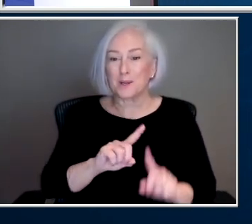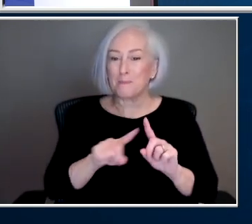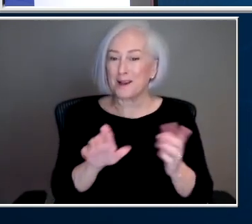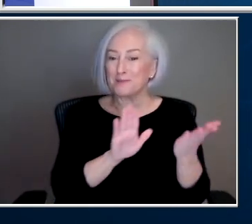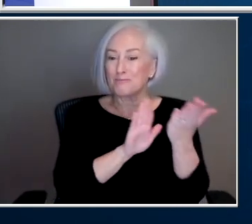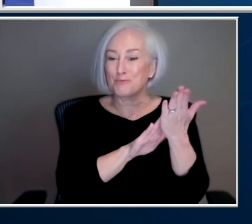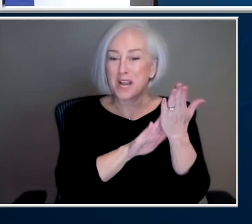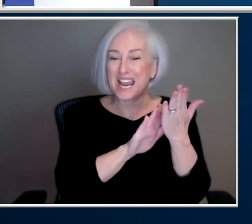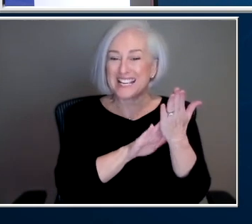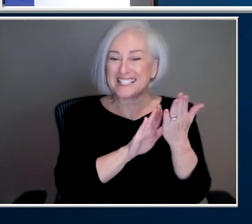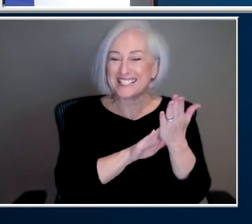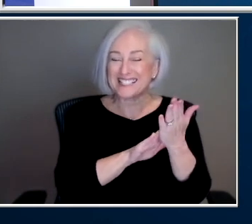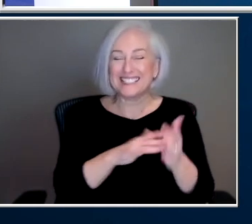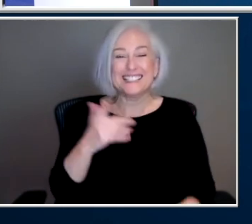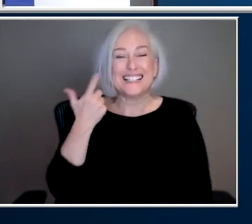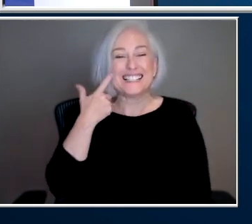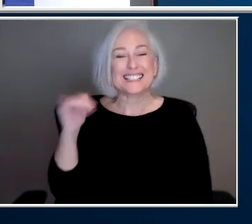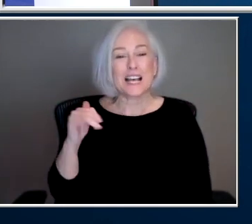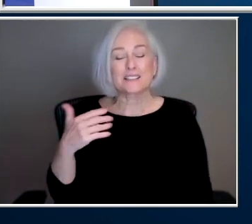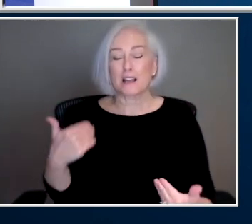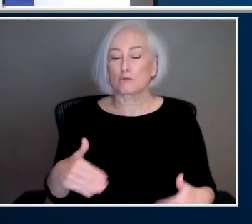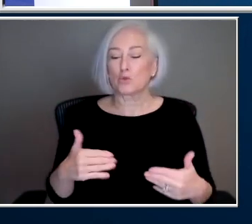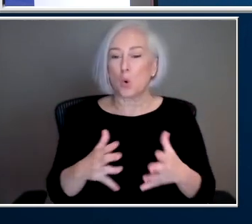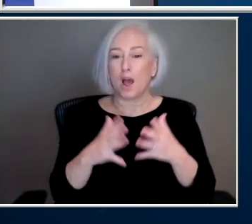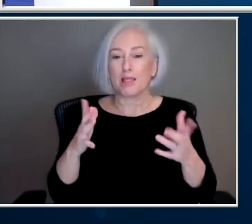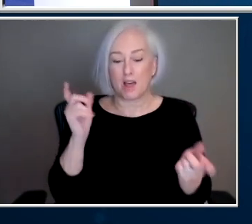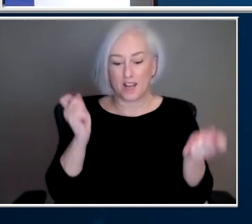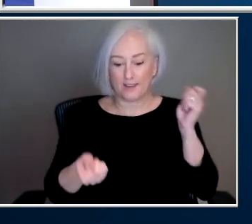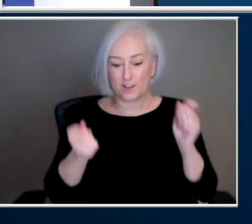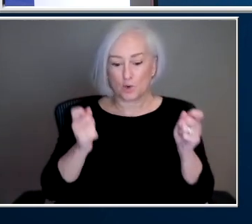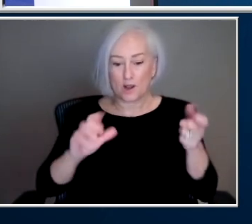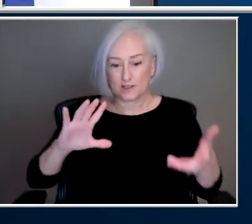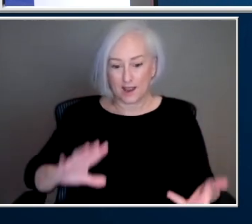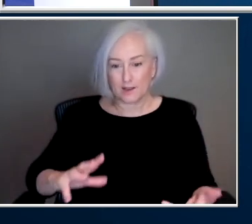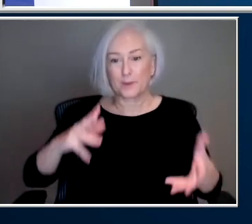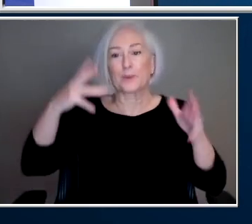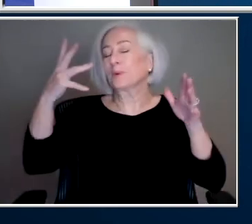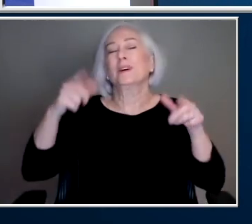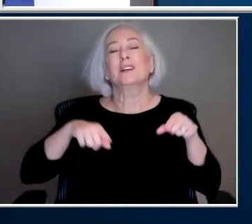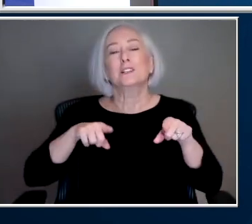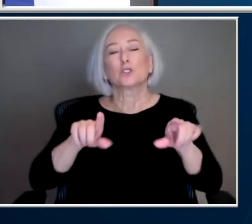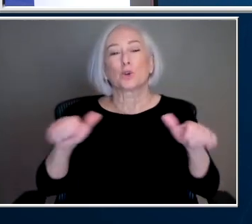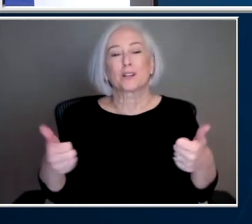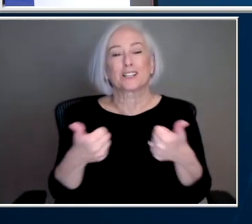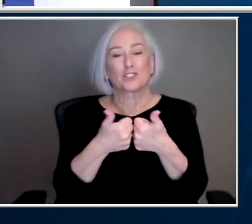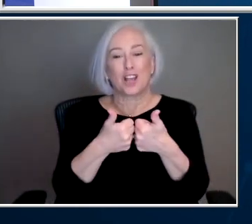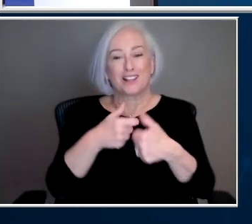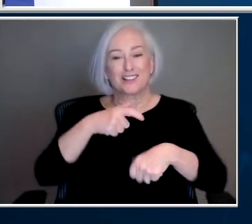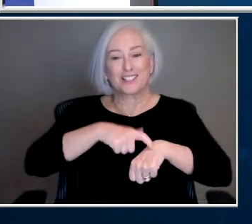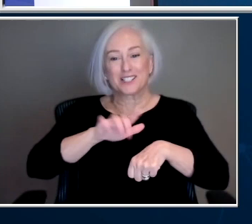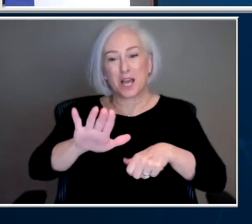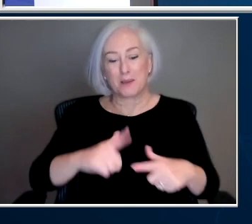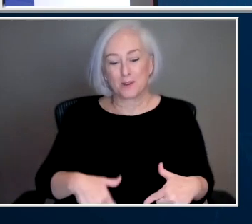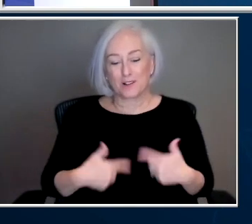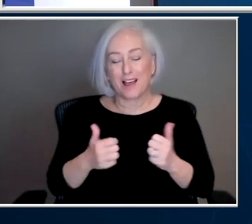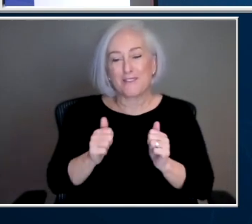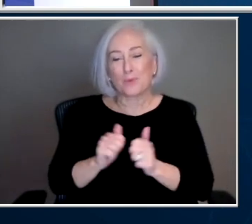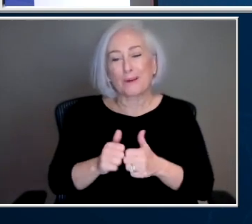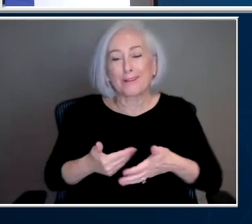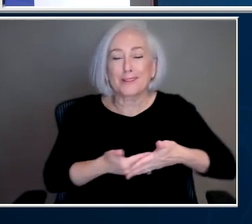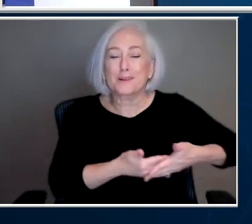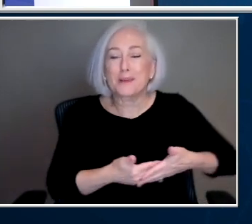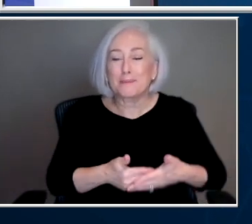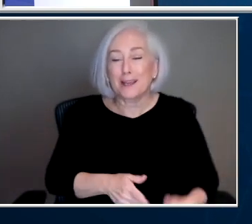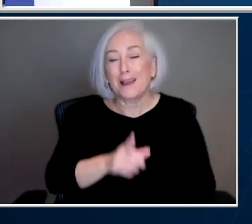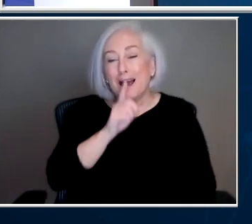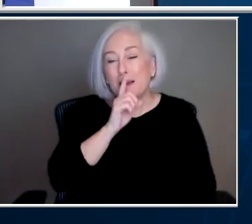That sounds like a lot of adjustments and a lot of disruption at a really challenging time with a small child. And I'm sure there are down days, but you're killing